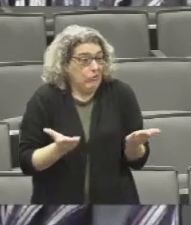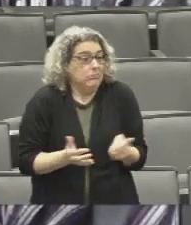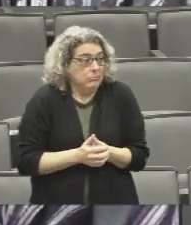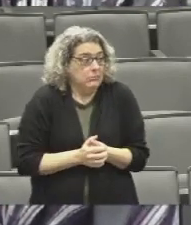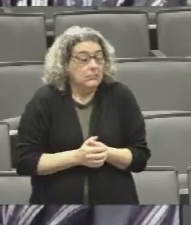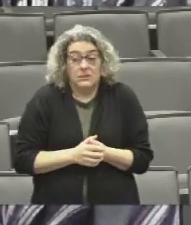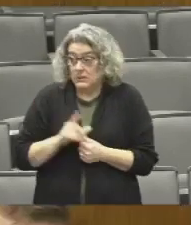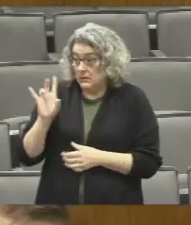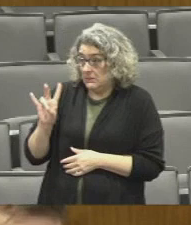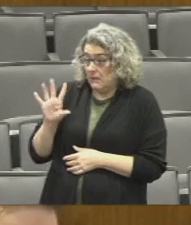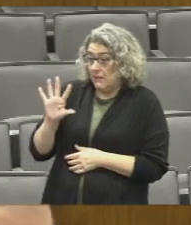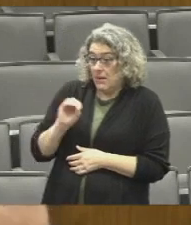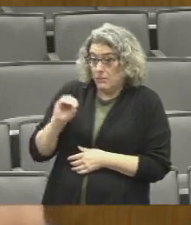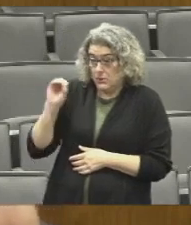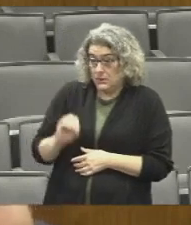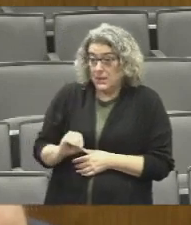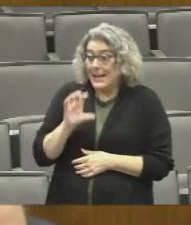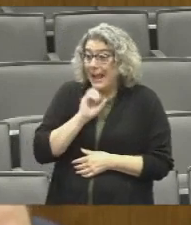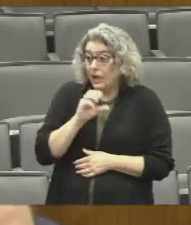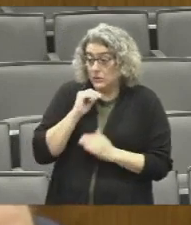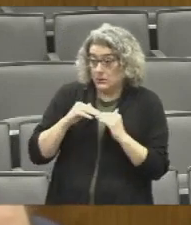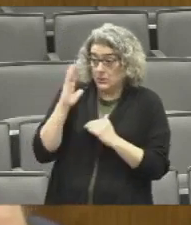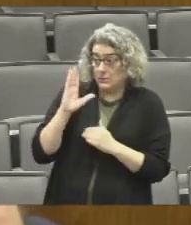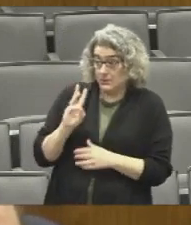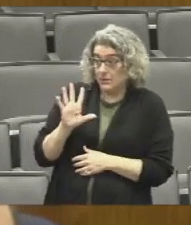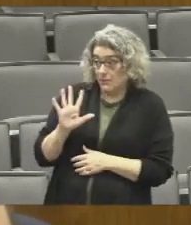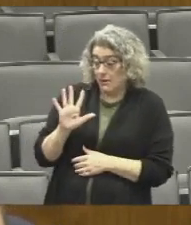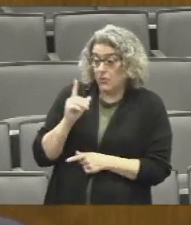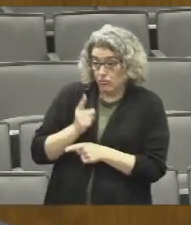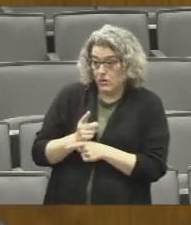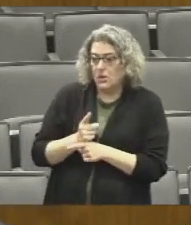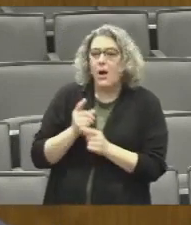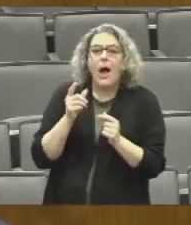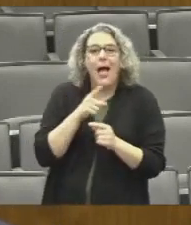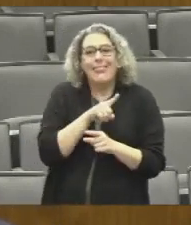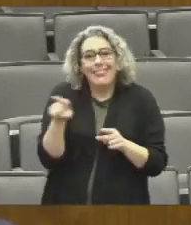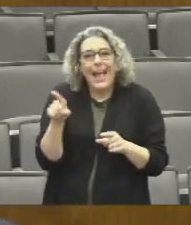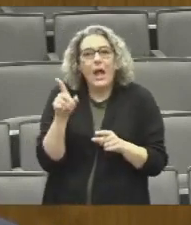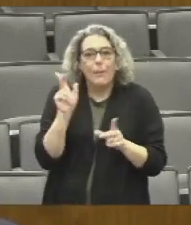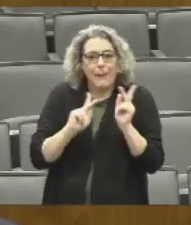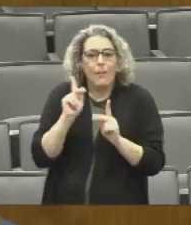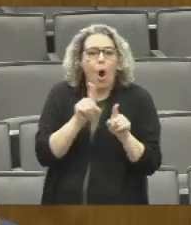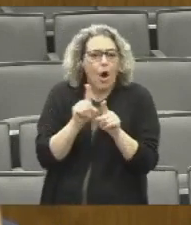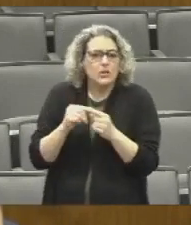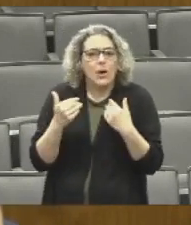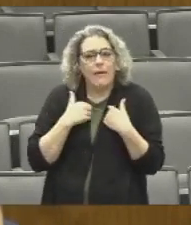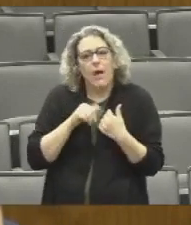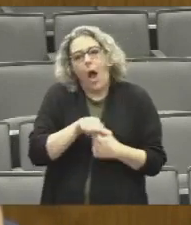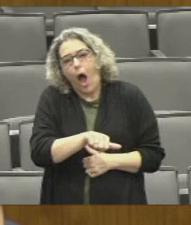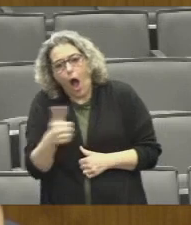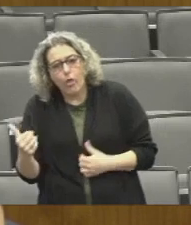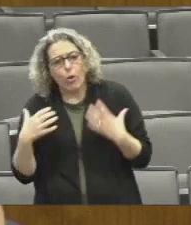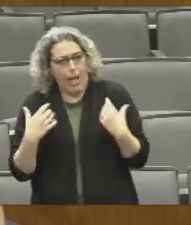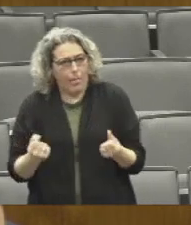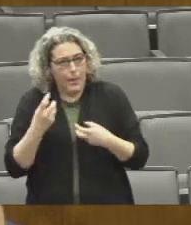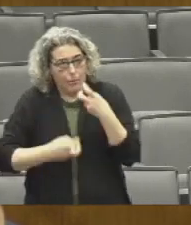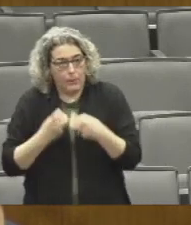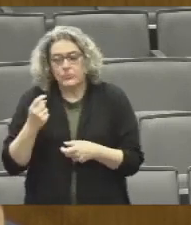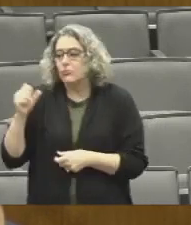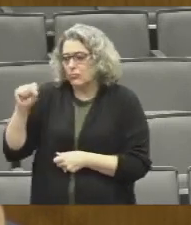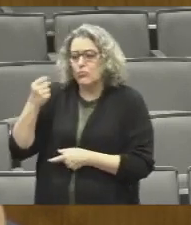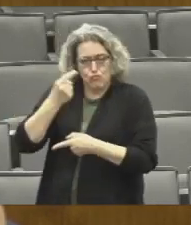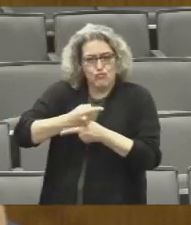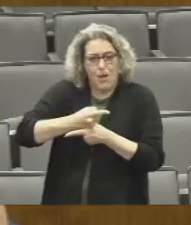And when 75% are age 65 or over, yep, with underlying conditions. Yep. And then my last question is, that's a lot